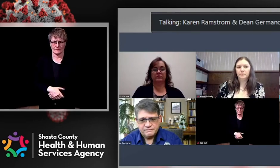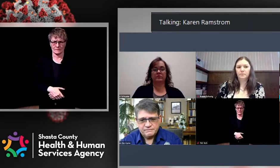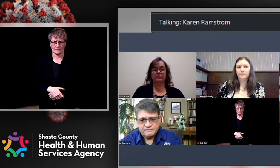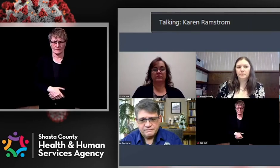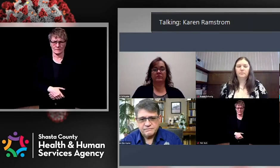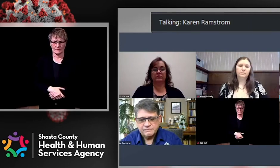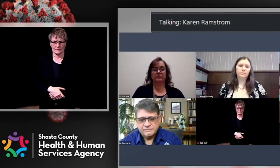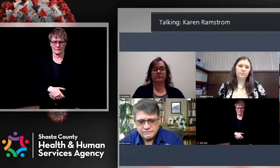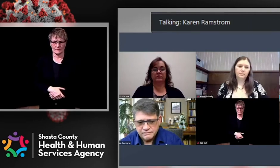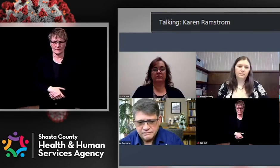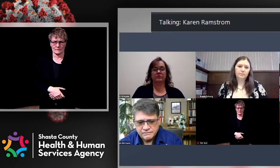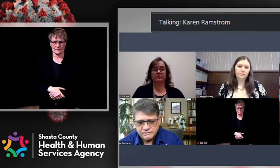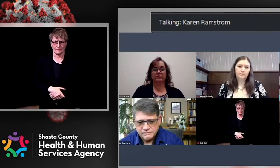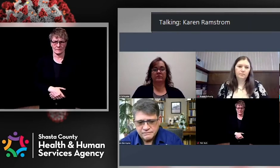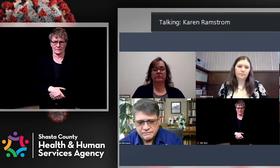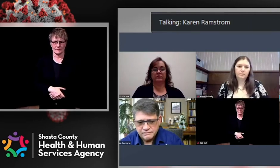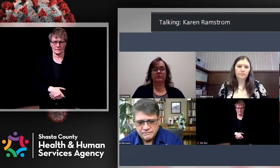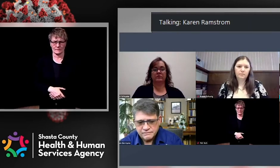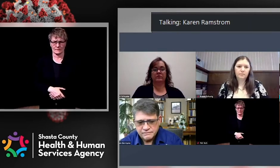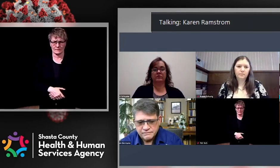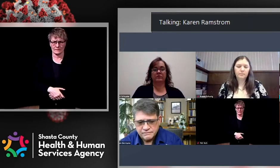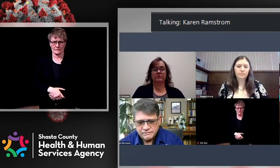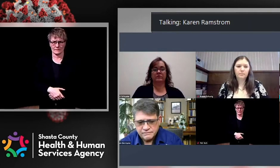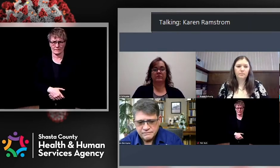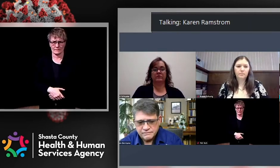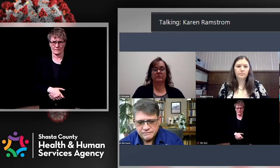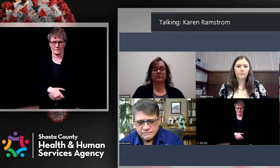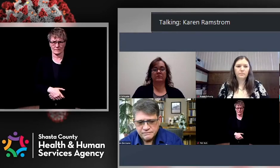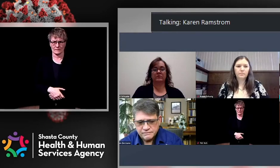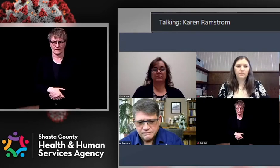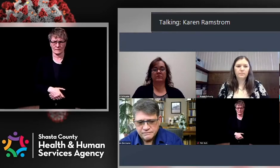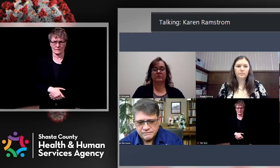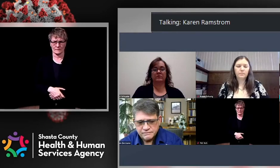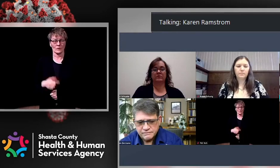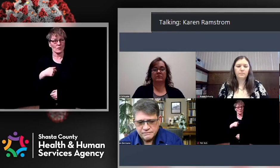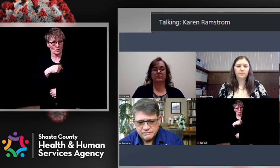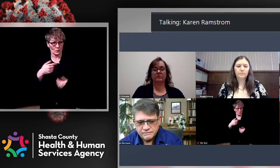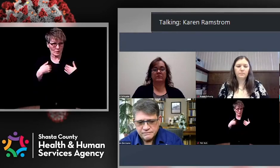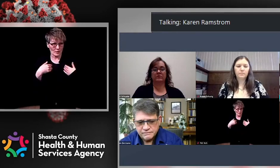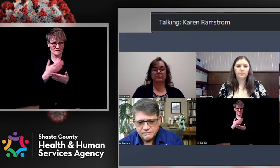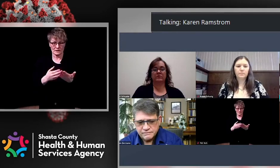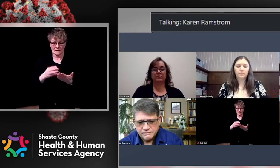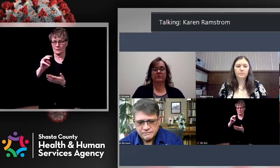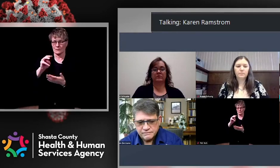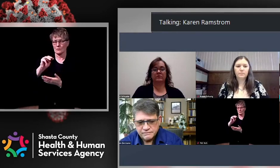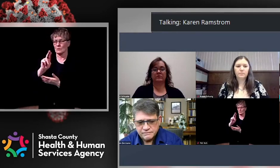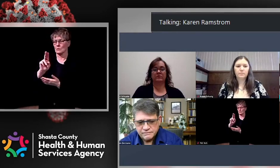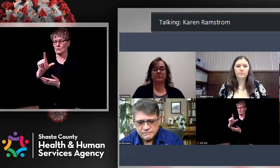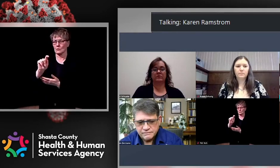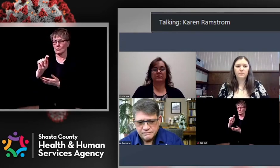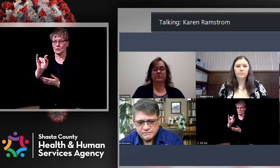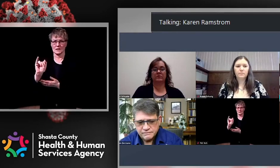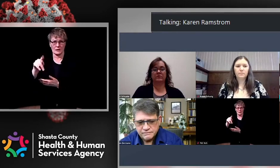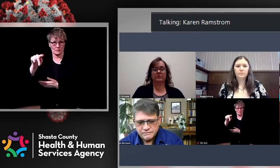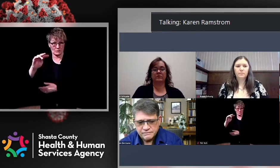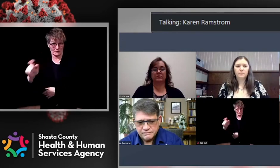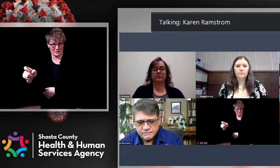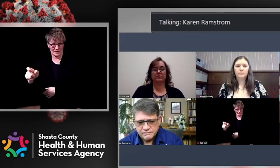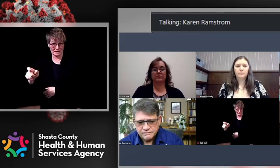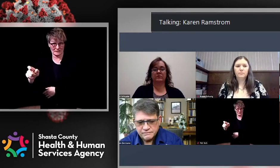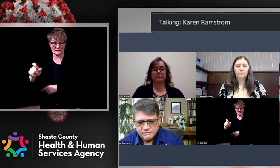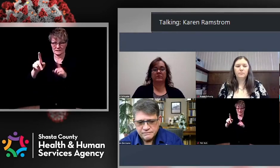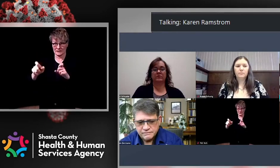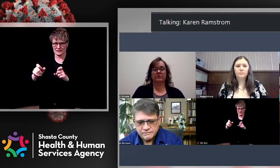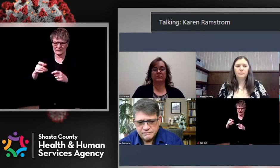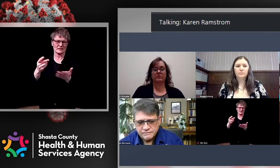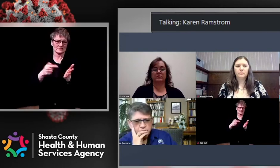is correct. And there also are some multiplex tests that are coming along. So a provider could, if they're sending it to their own commercial lab, could order